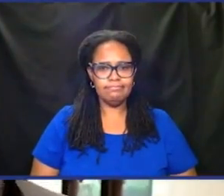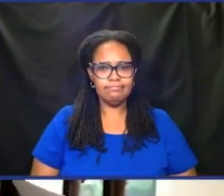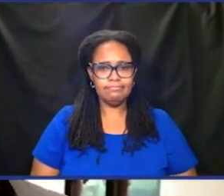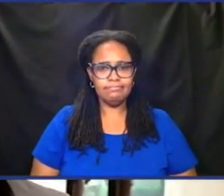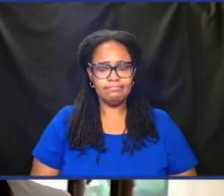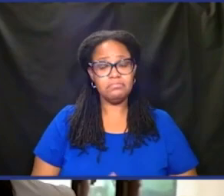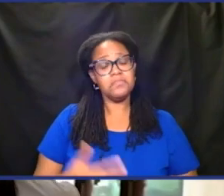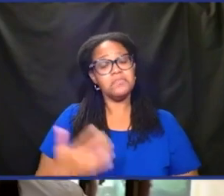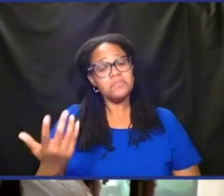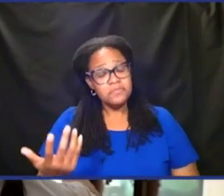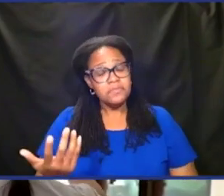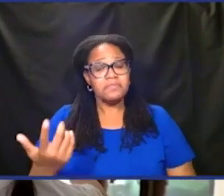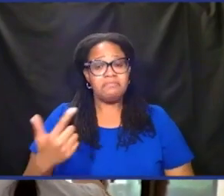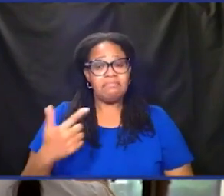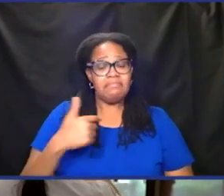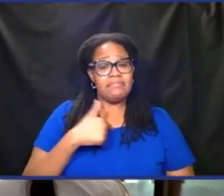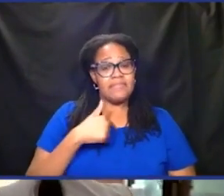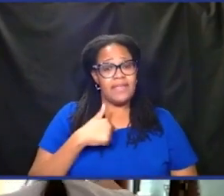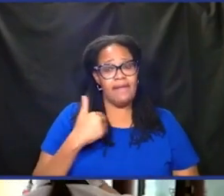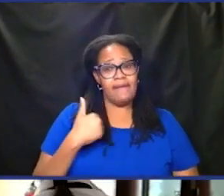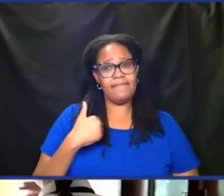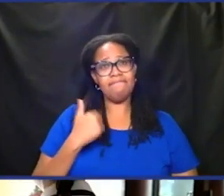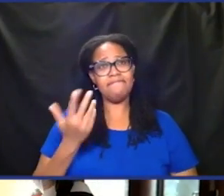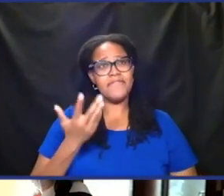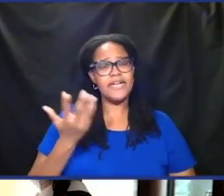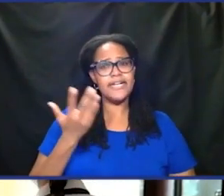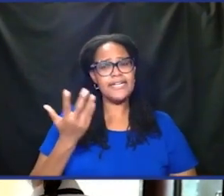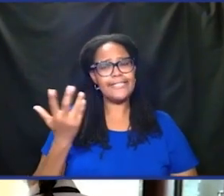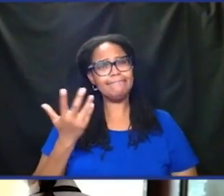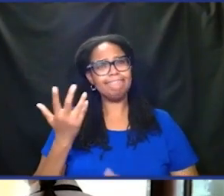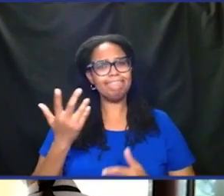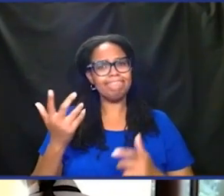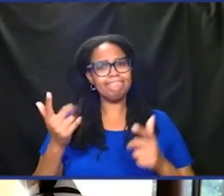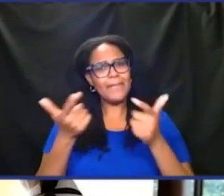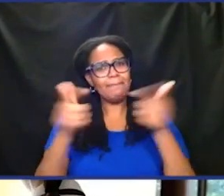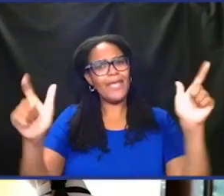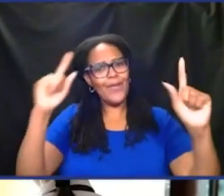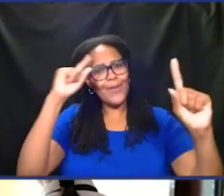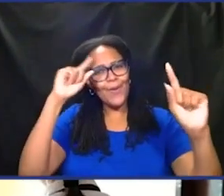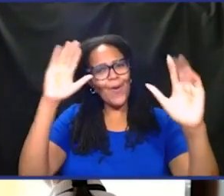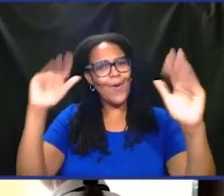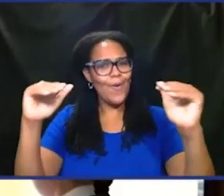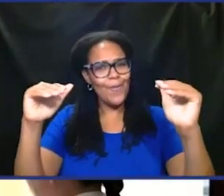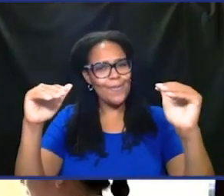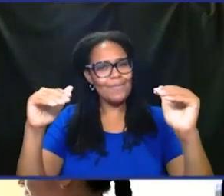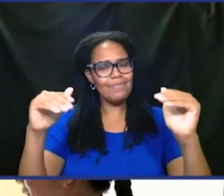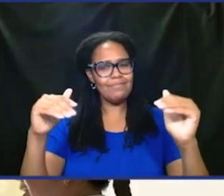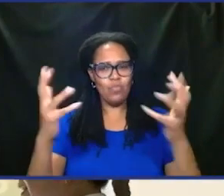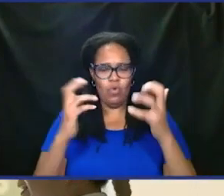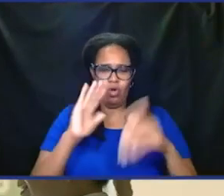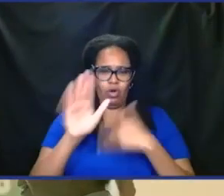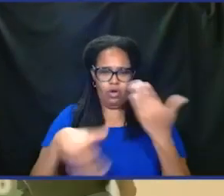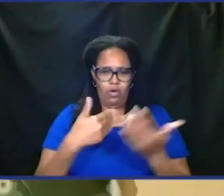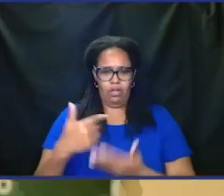I have a big hope for all of us to be well-equipped